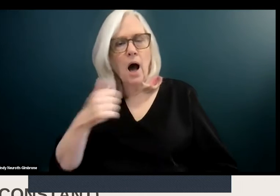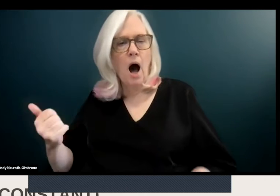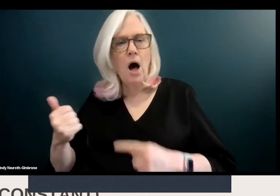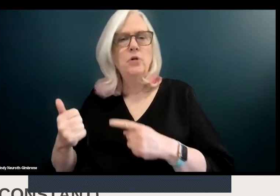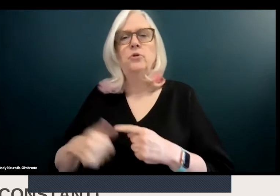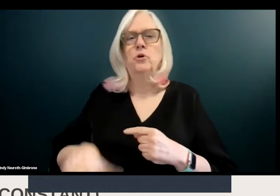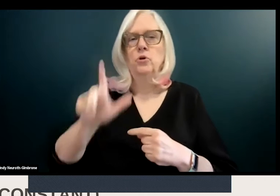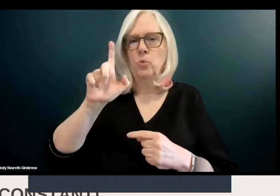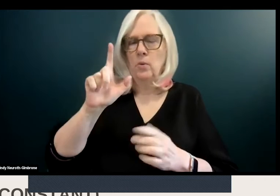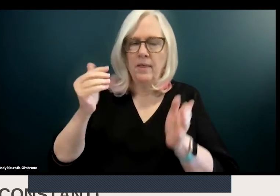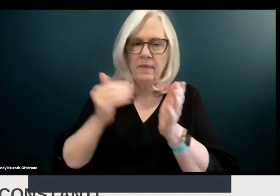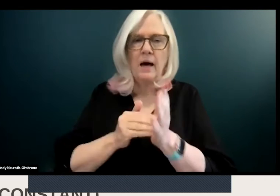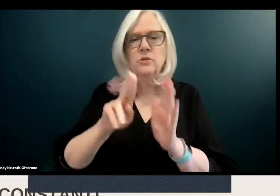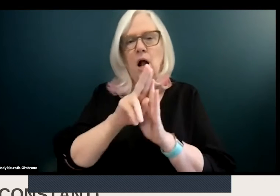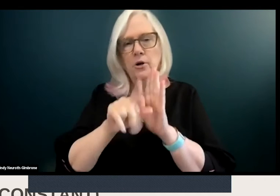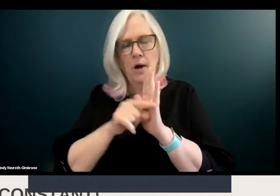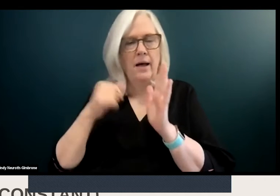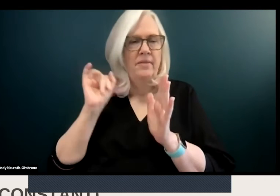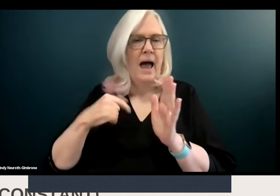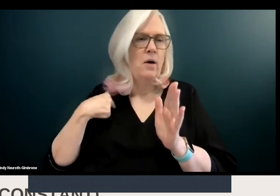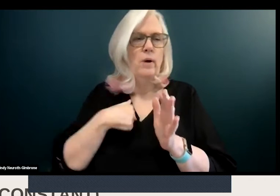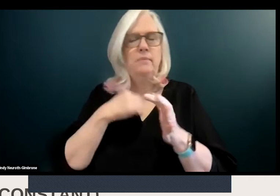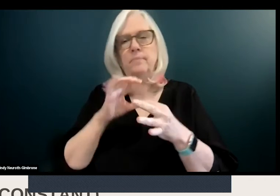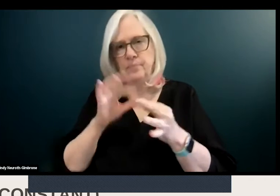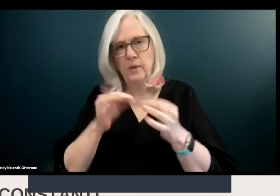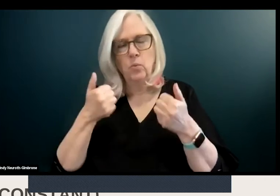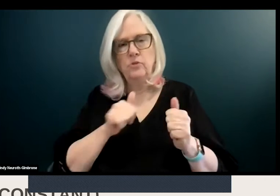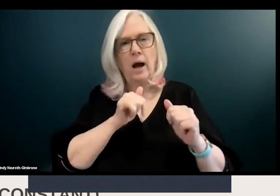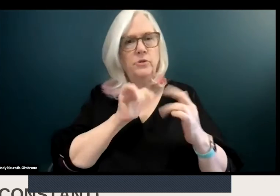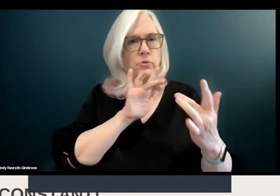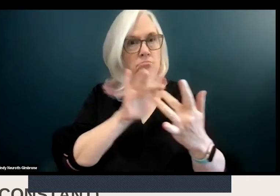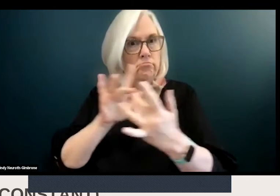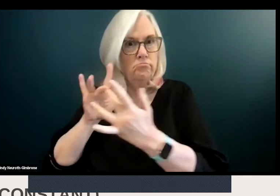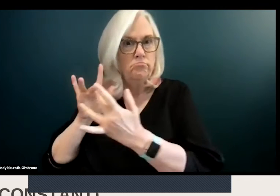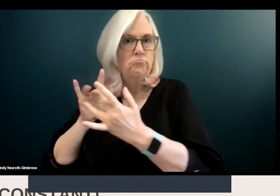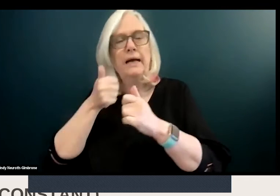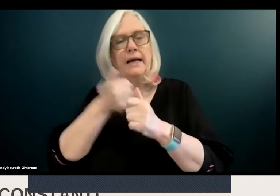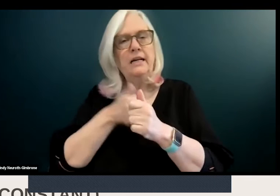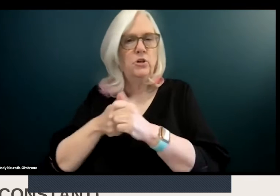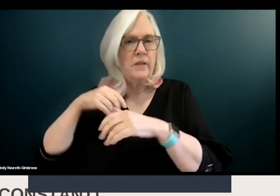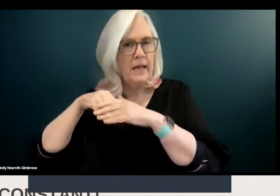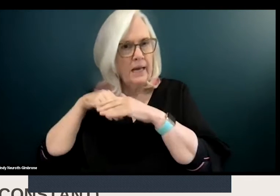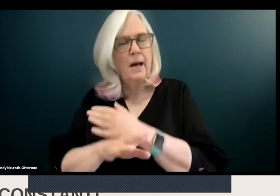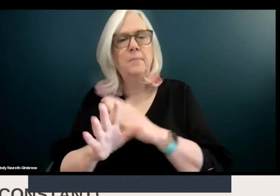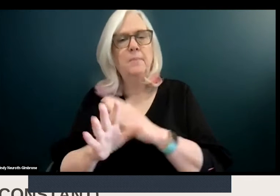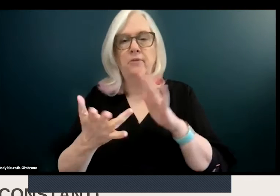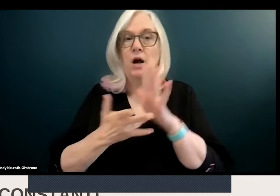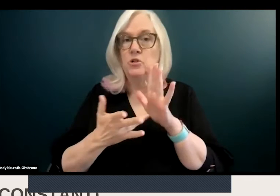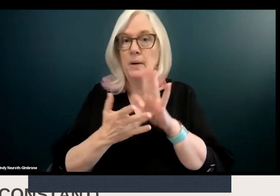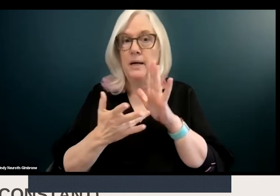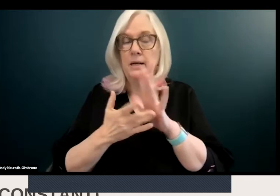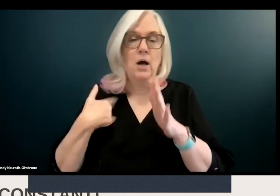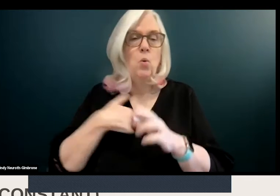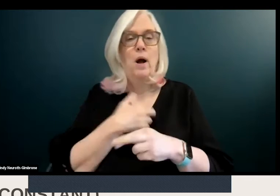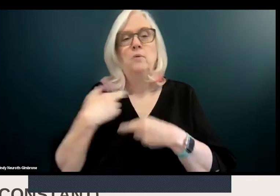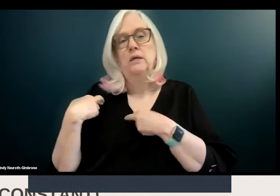we, mentioned. We try to hit all of the incoming freshmen, or as many of them as we can. And we're responsible for 8 to 10 sections of